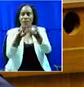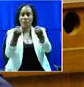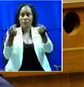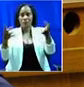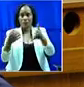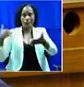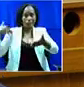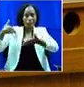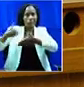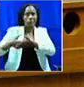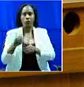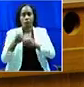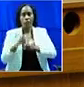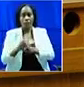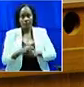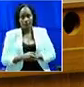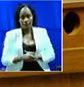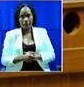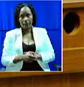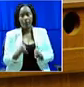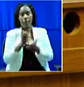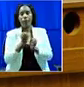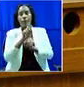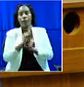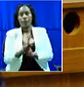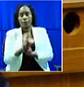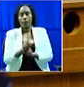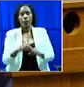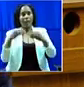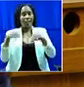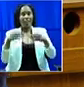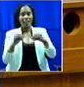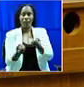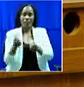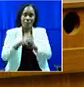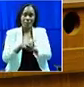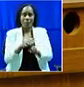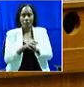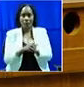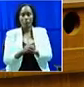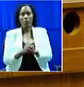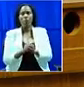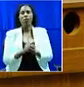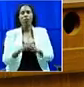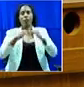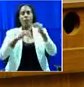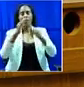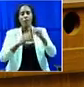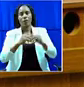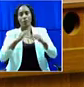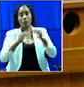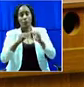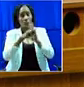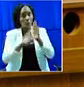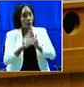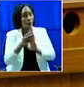years. To ensure that there is active implementation of our infrastructure build program, we